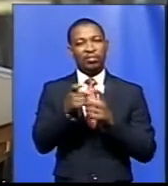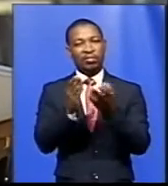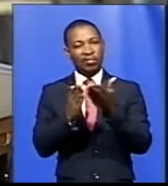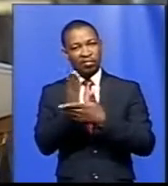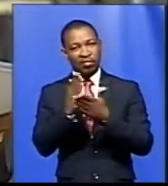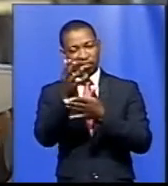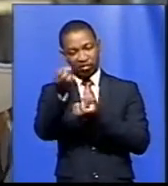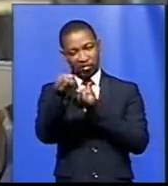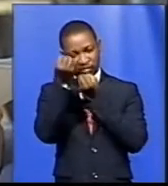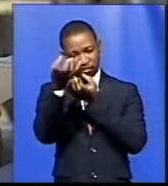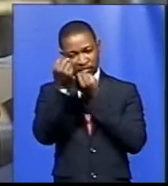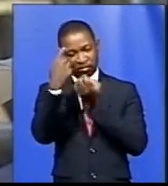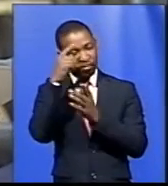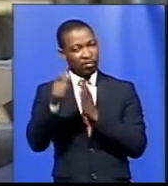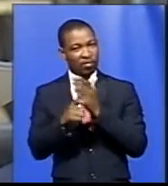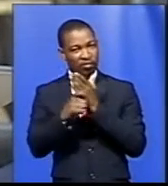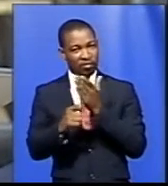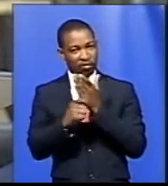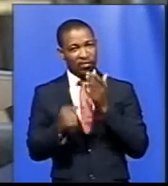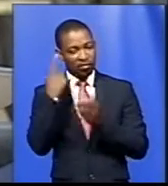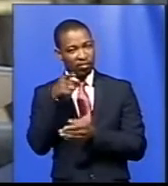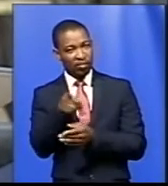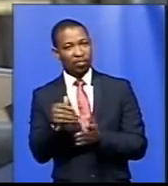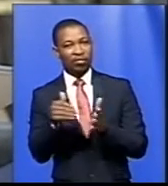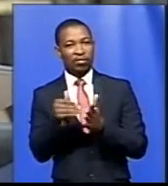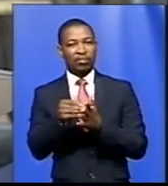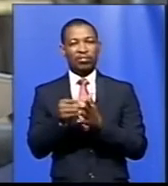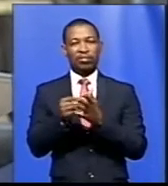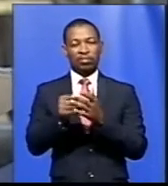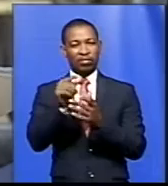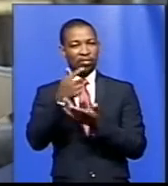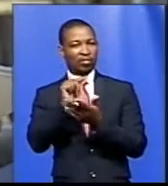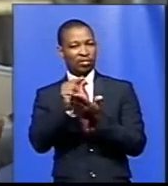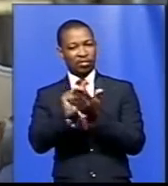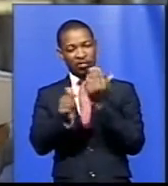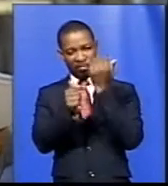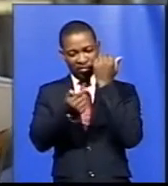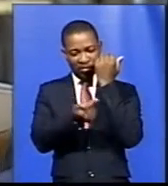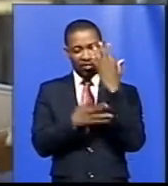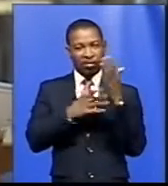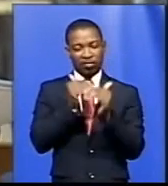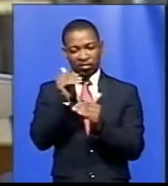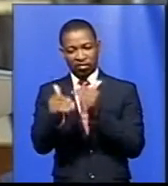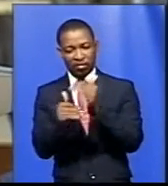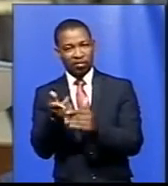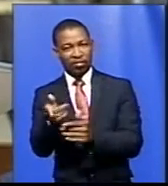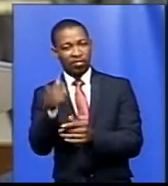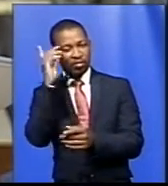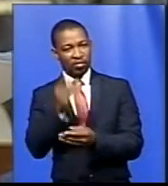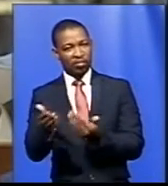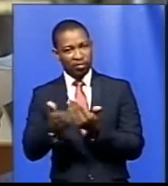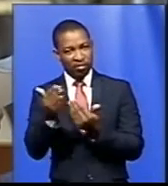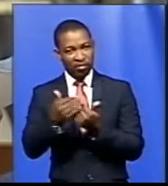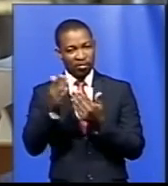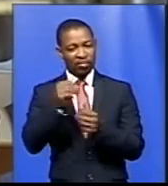estimates of the cost of projects, re-engineer the tendering and adjudication processes to ensure speedy delivery